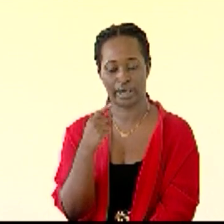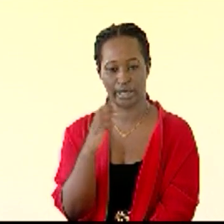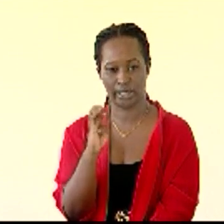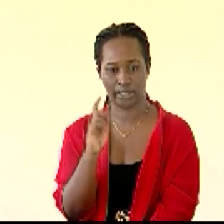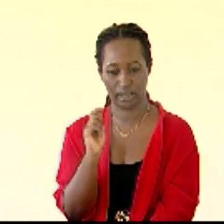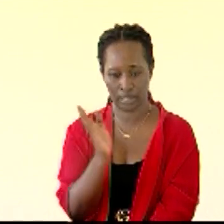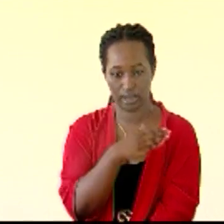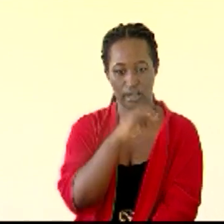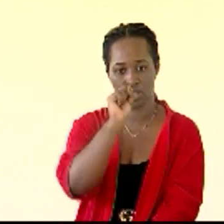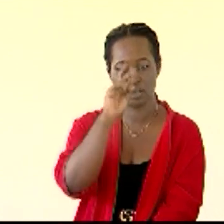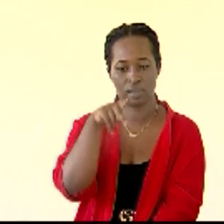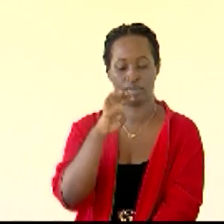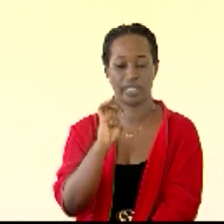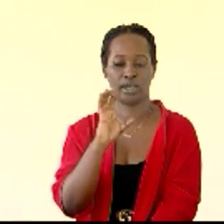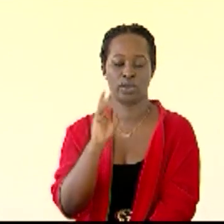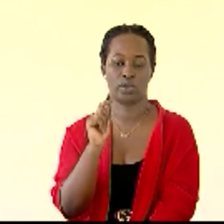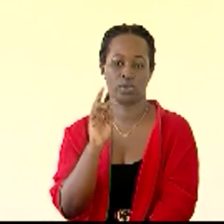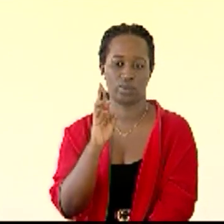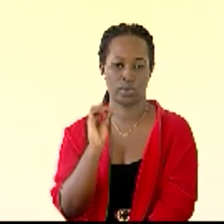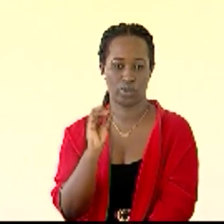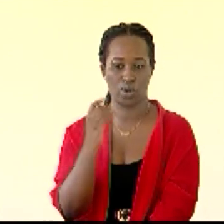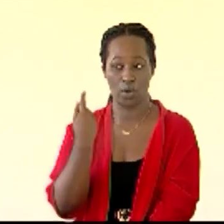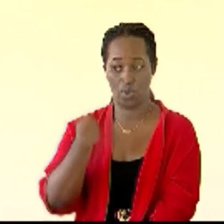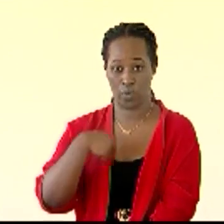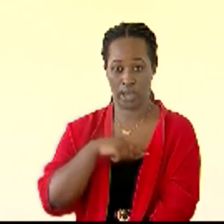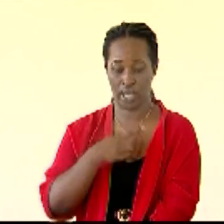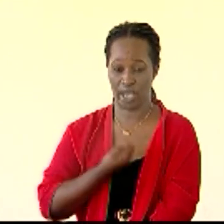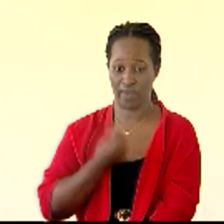we have here with a range of wavelengths.